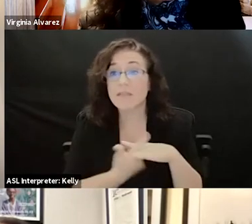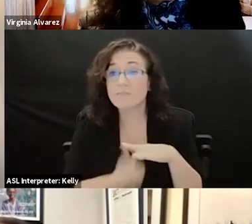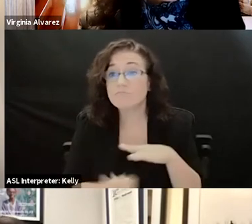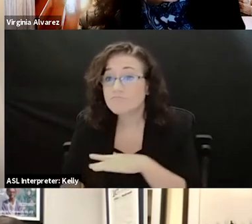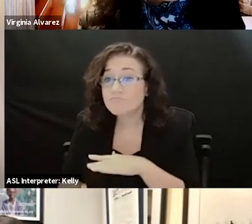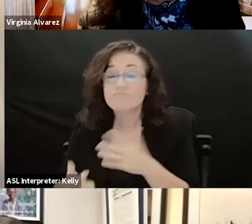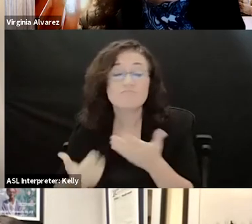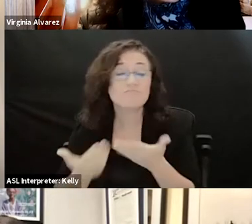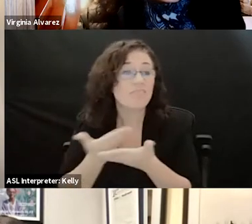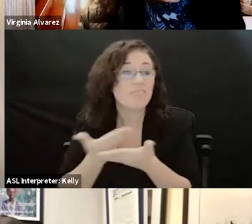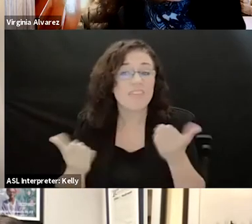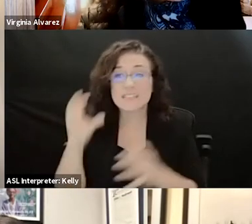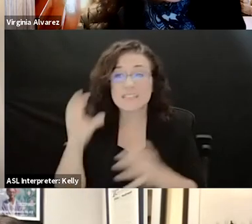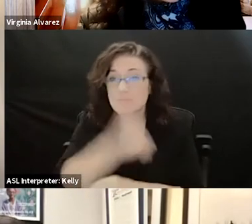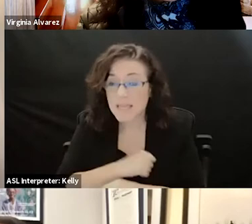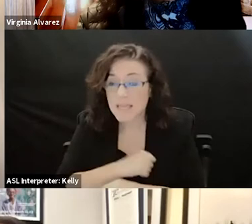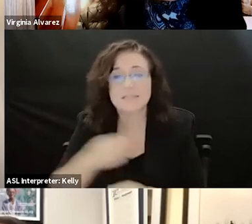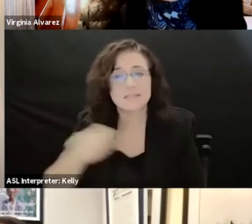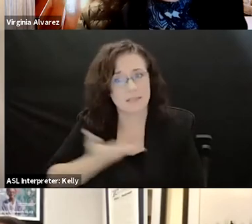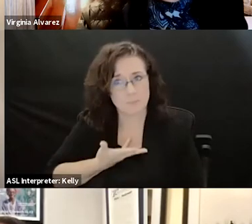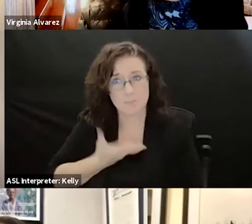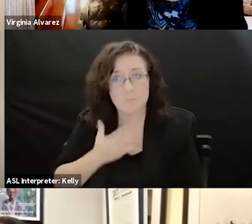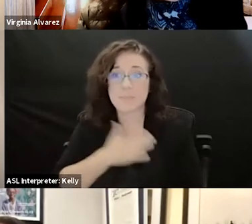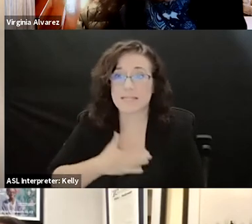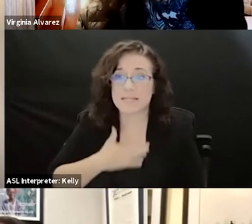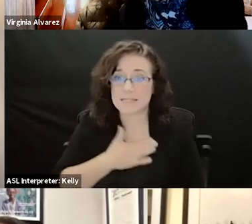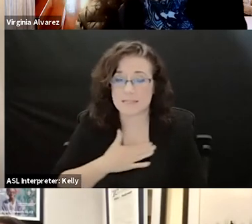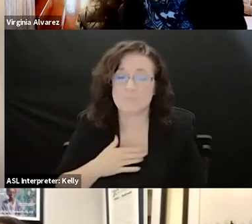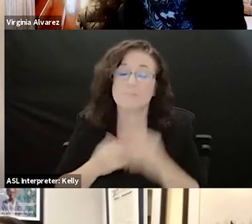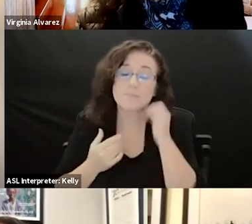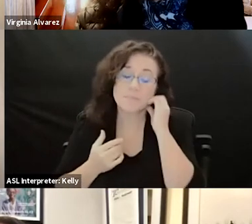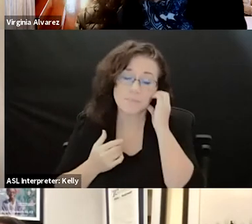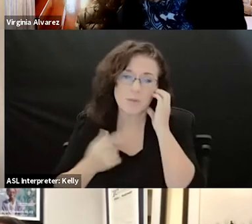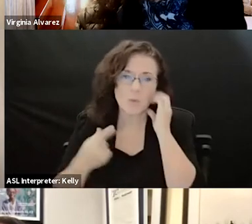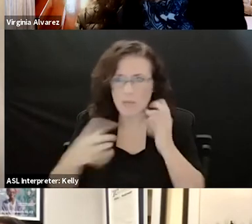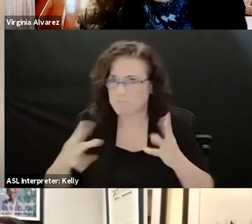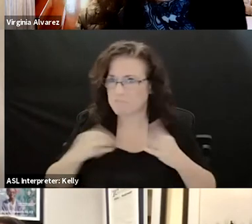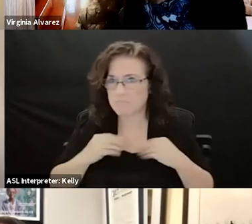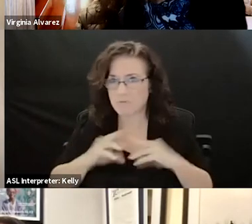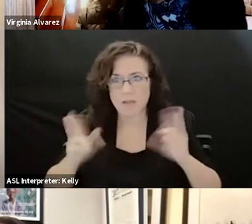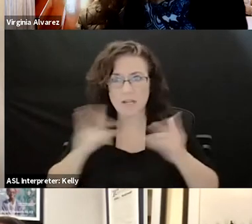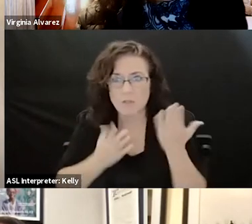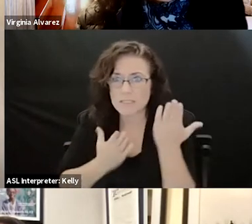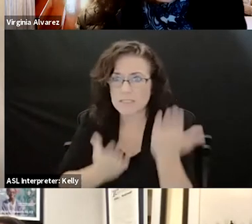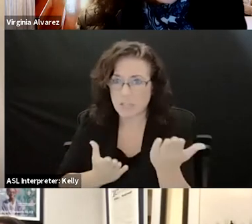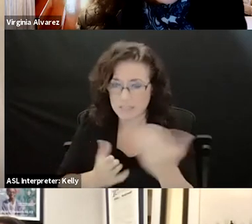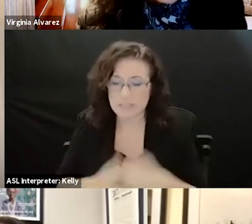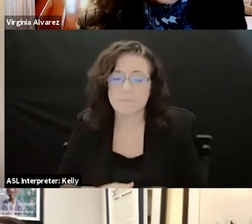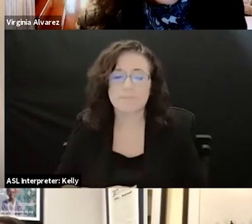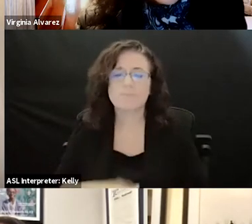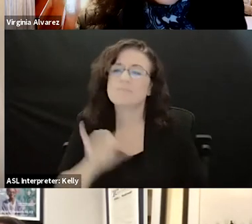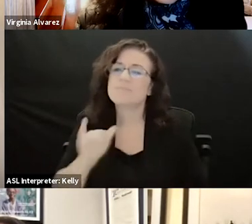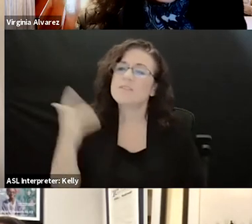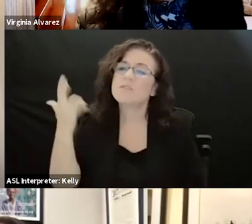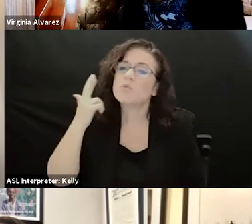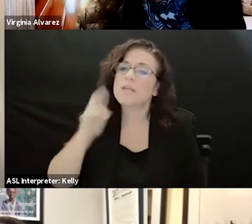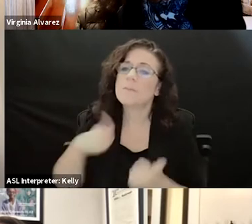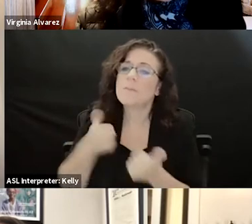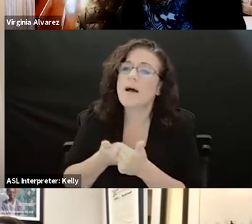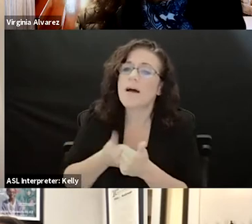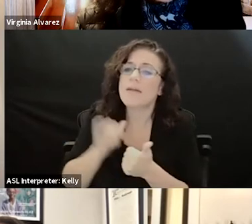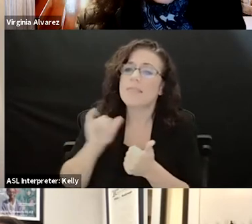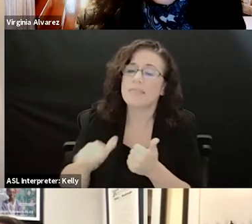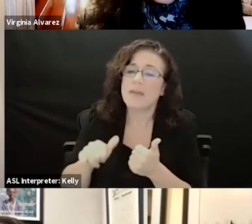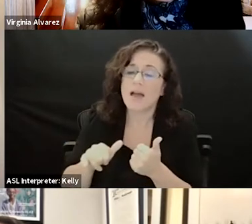that you might have also i do want to point out that why of this resolution it is